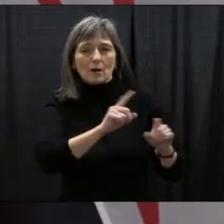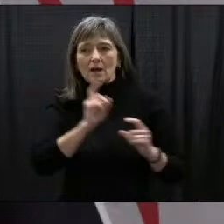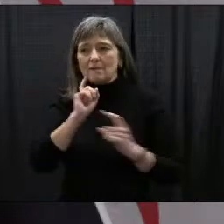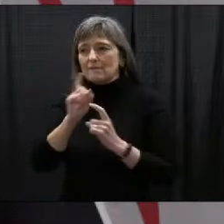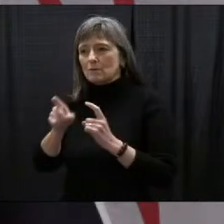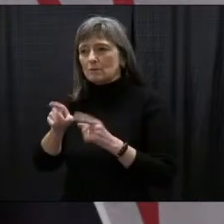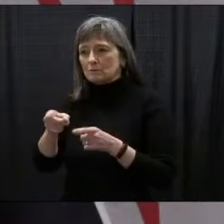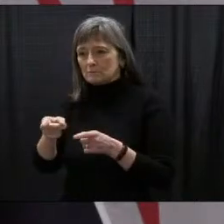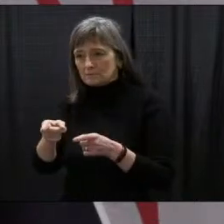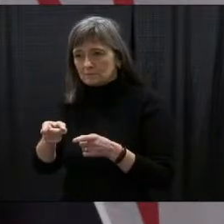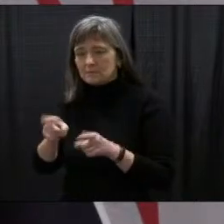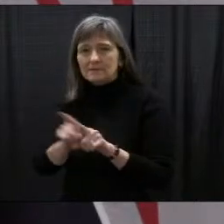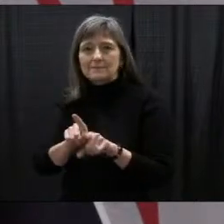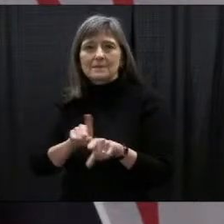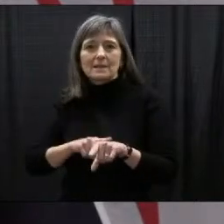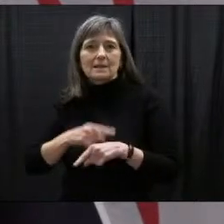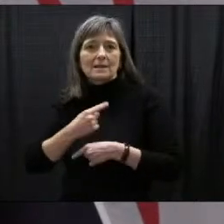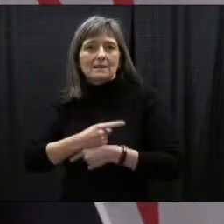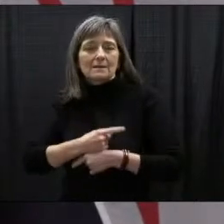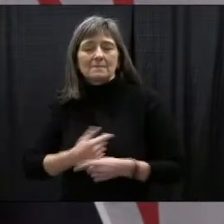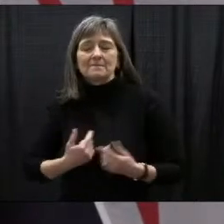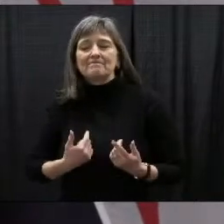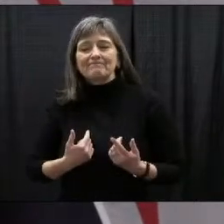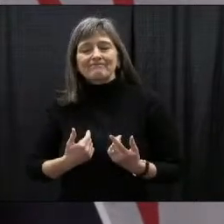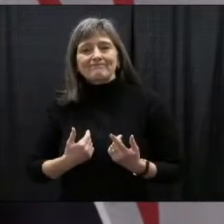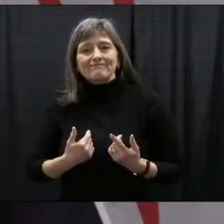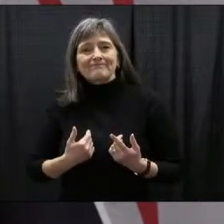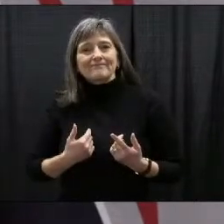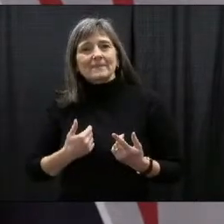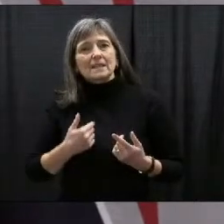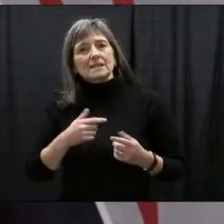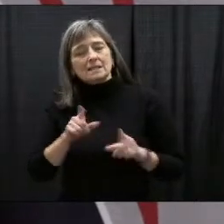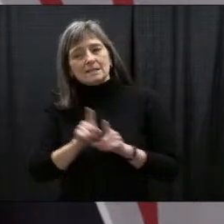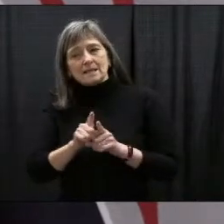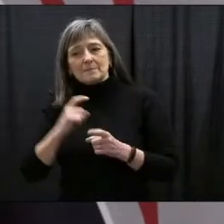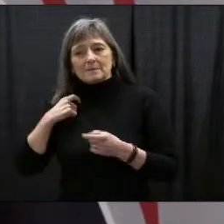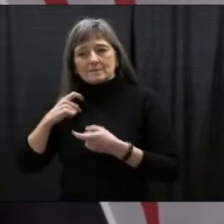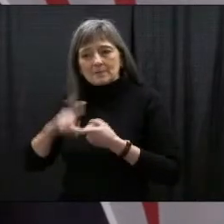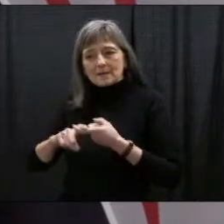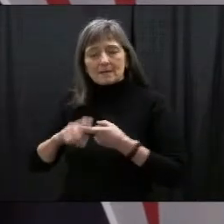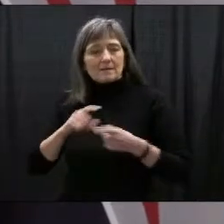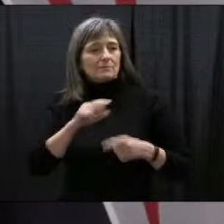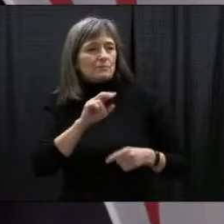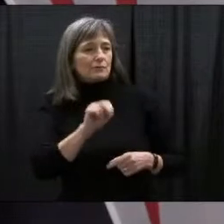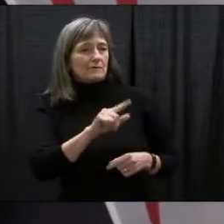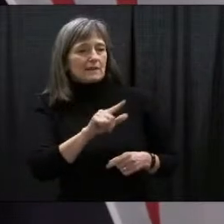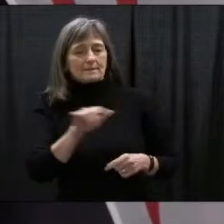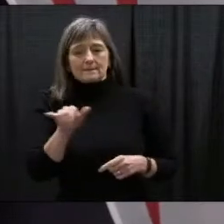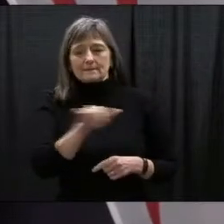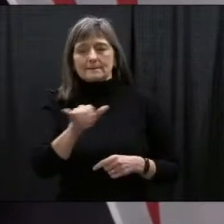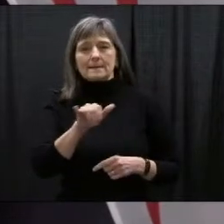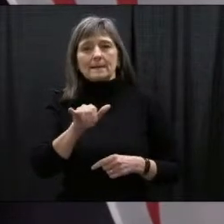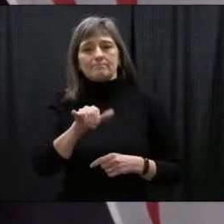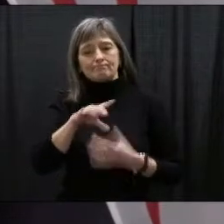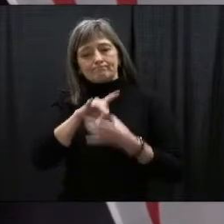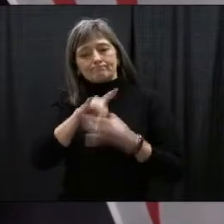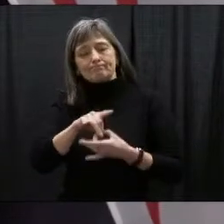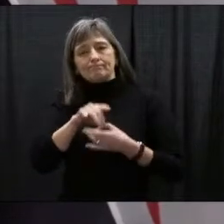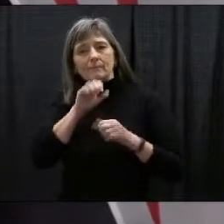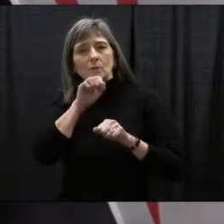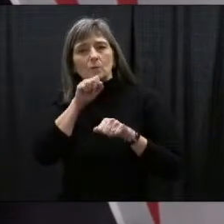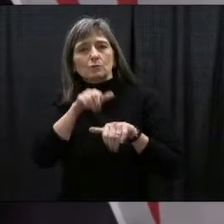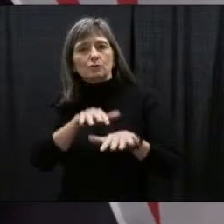Spain, Newfoundland and Labrador has a historic attachment to the sea. Today, I also want to extend